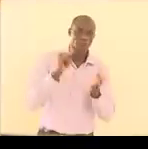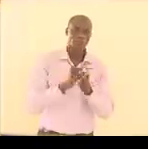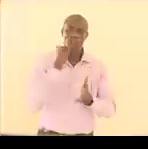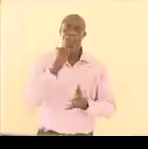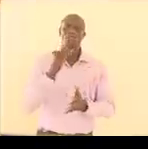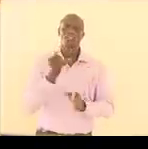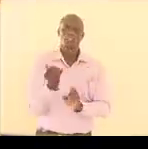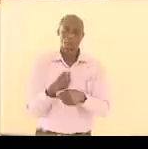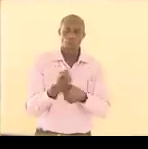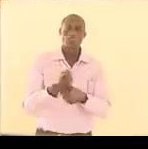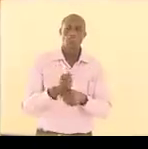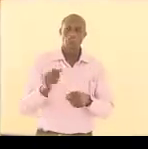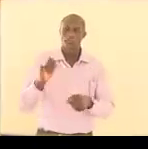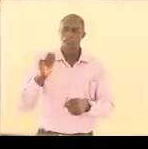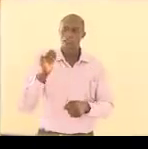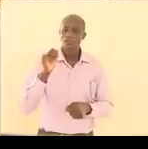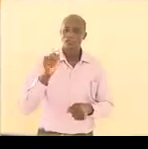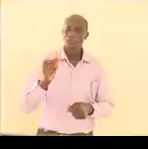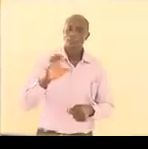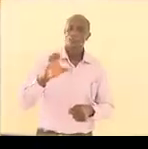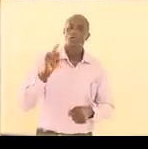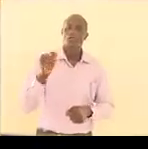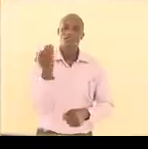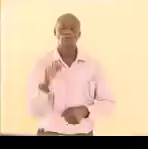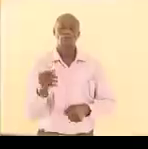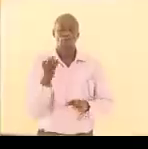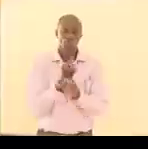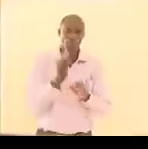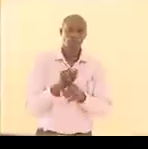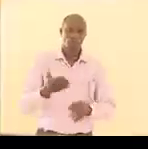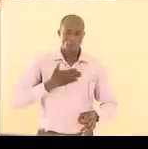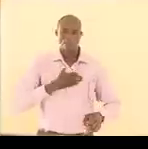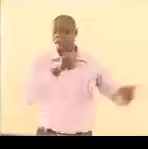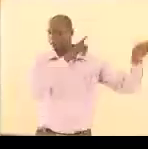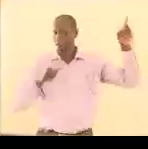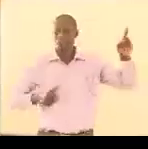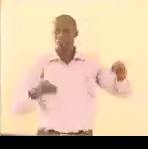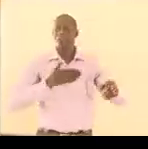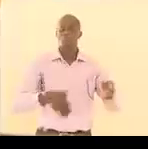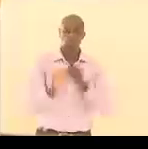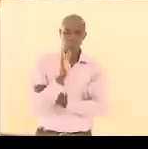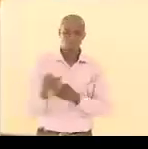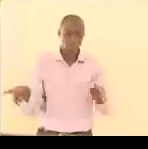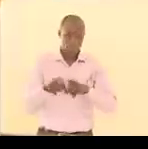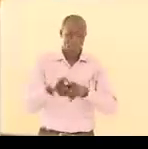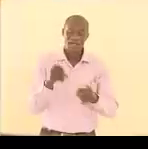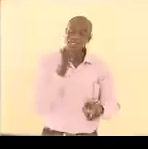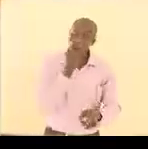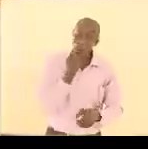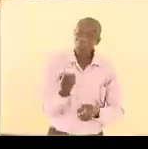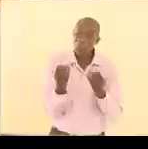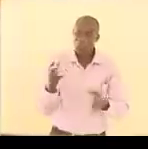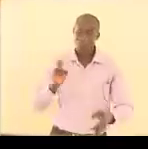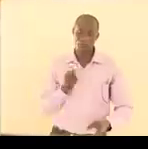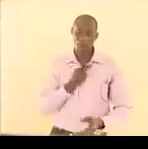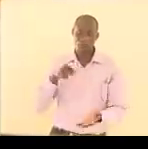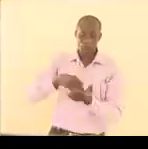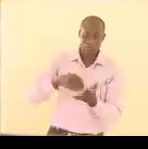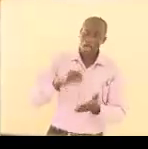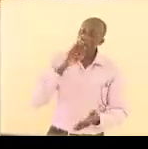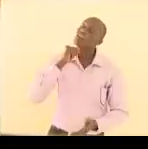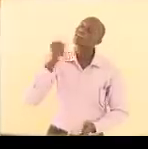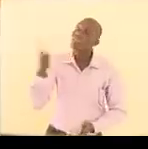he made the act of faith, my Lord and my God. Like the doubting Thomas, many of us are often not there when